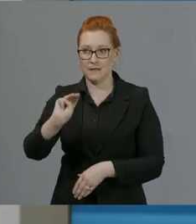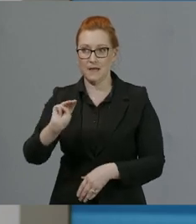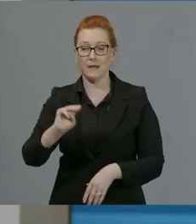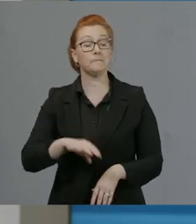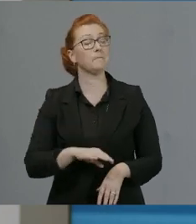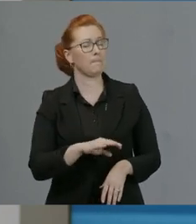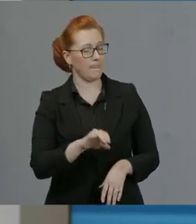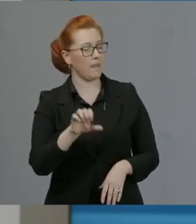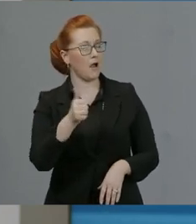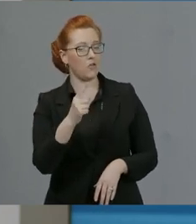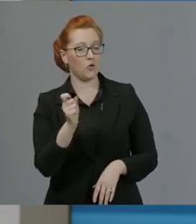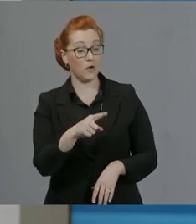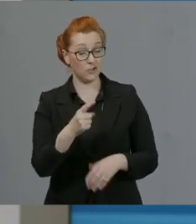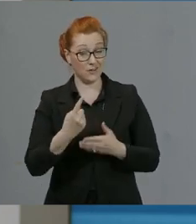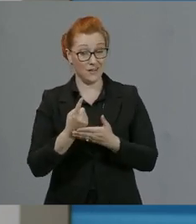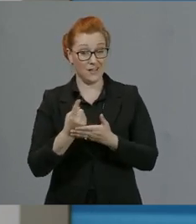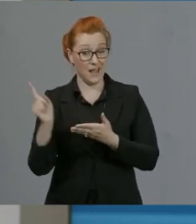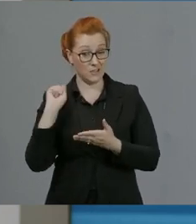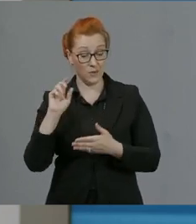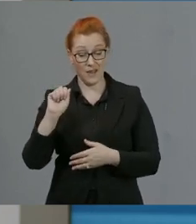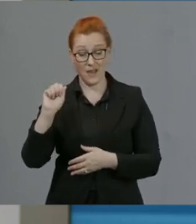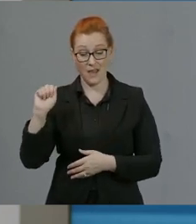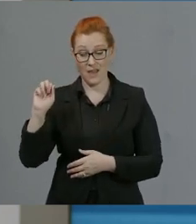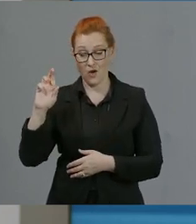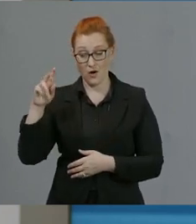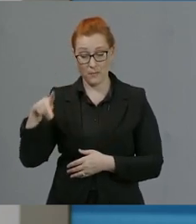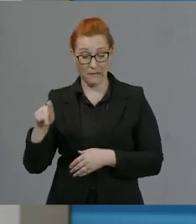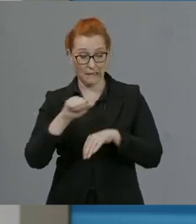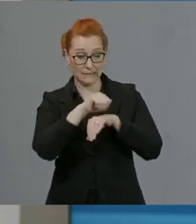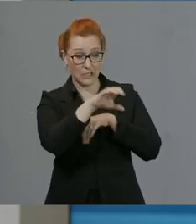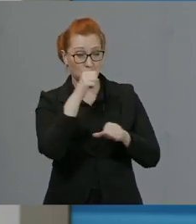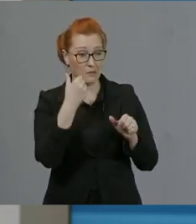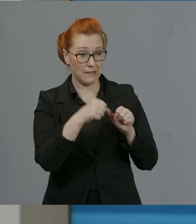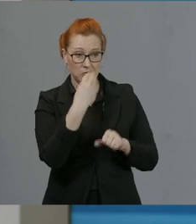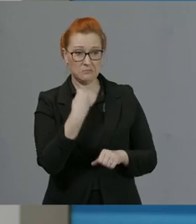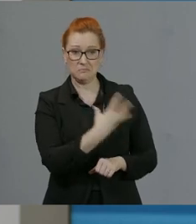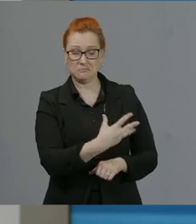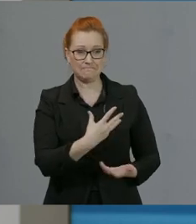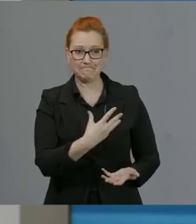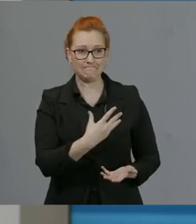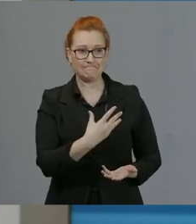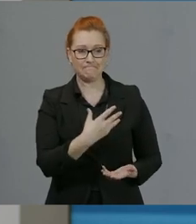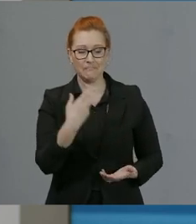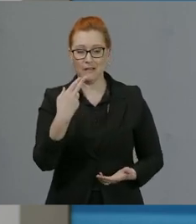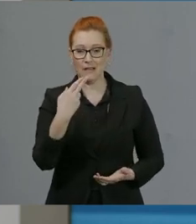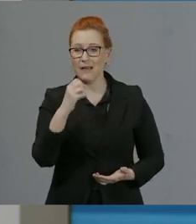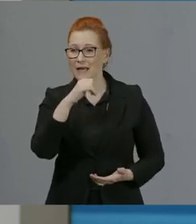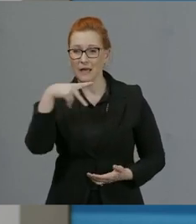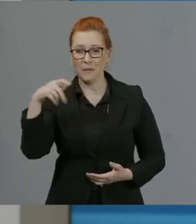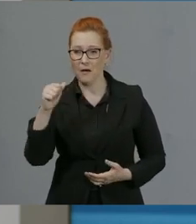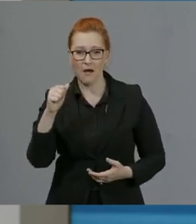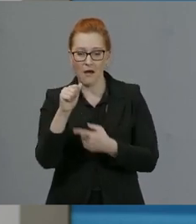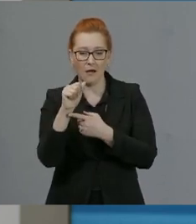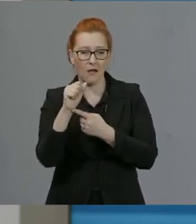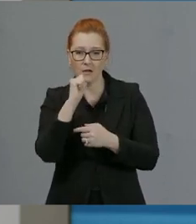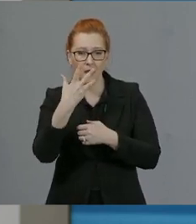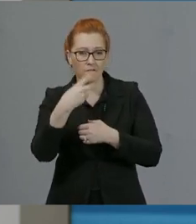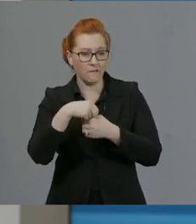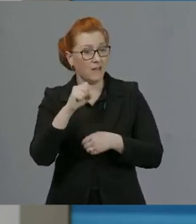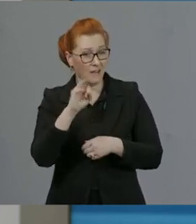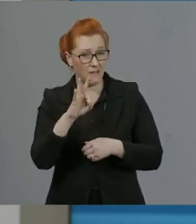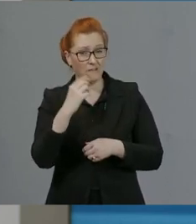or your news conference last week, sent you a letter basically stating there's no leg to stand on when it comes to HIPAA or state law for not releasing